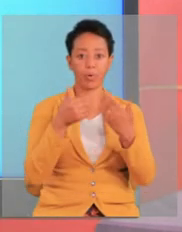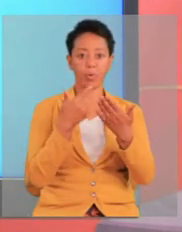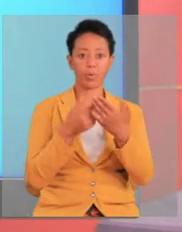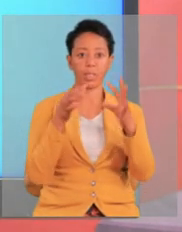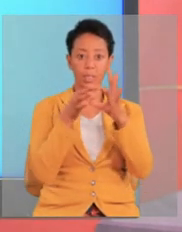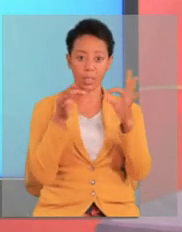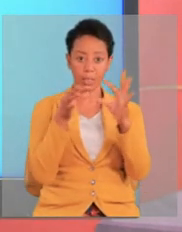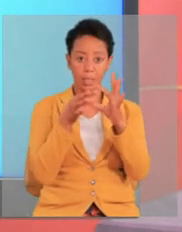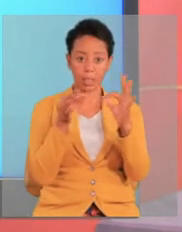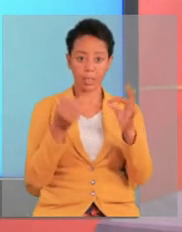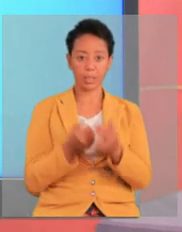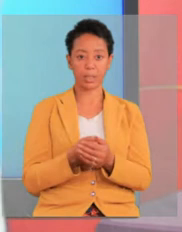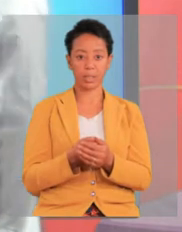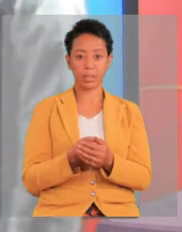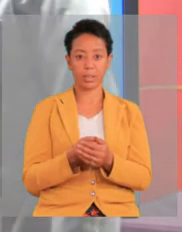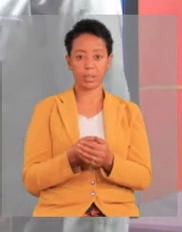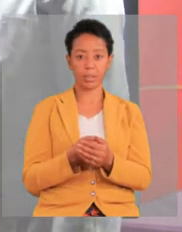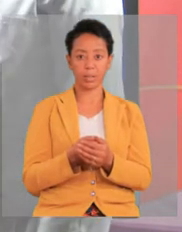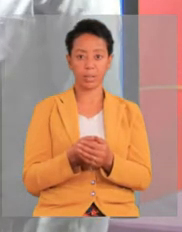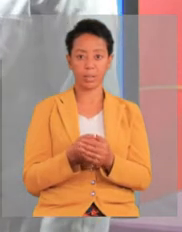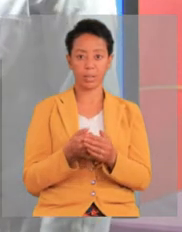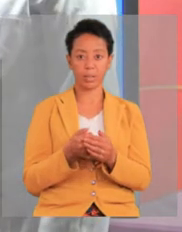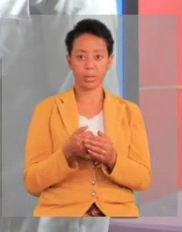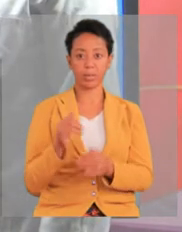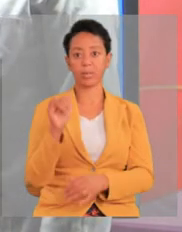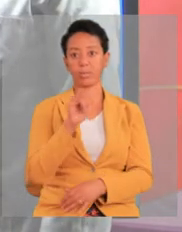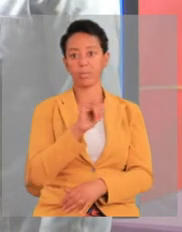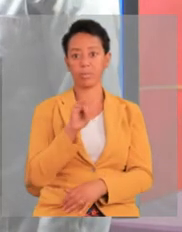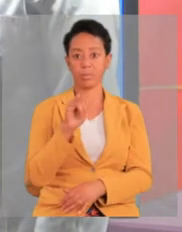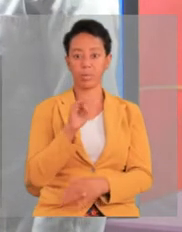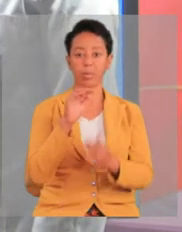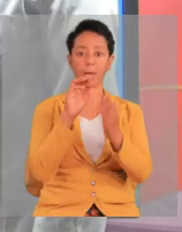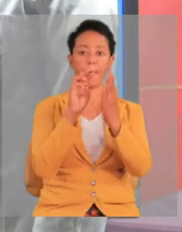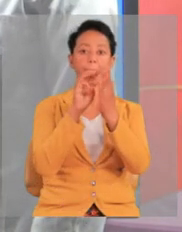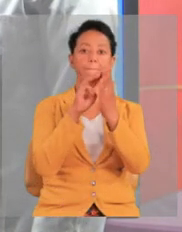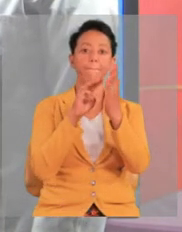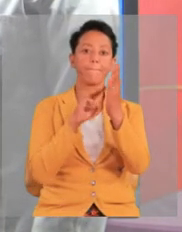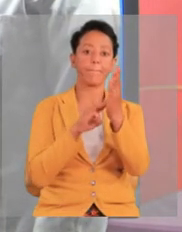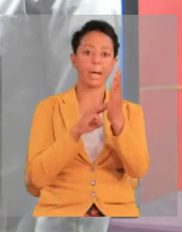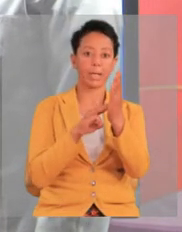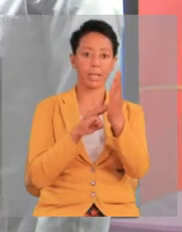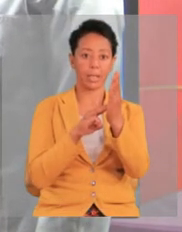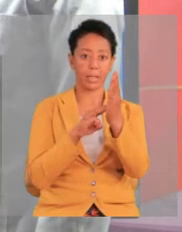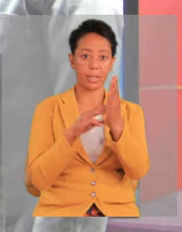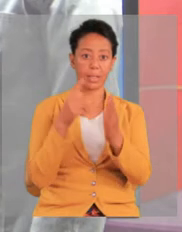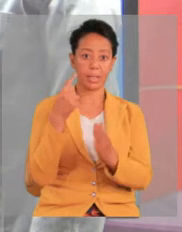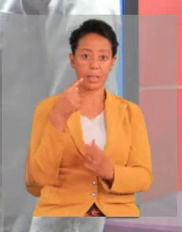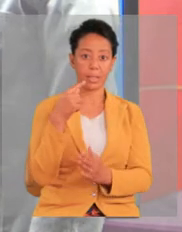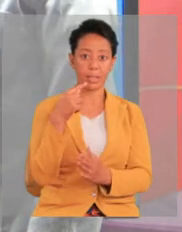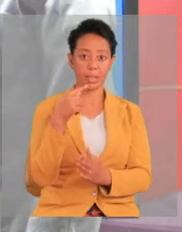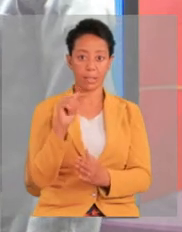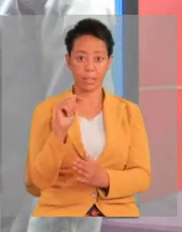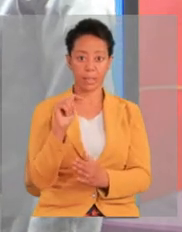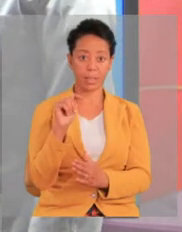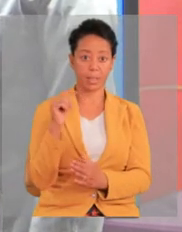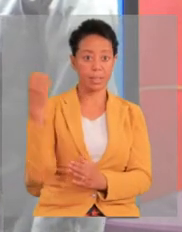sentences are formed in a similar manner. There is just in all cases.